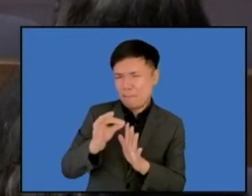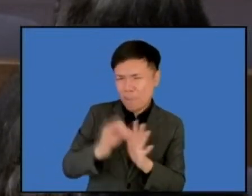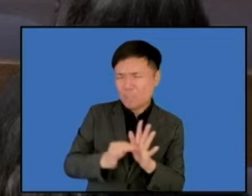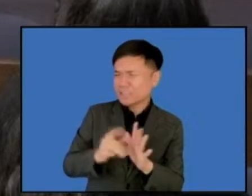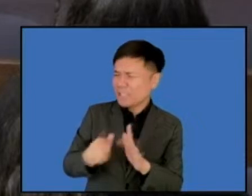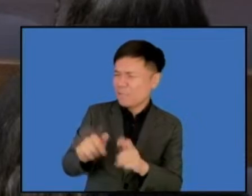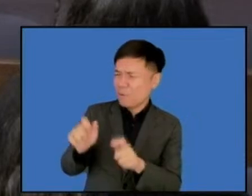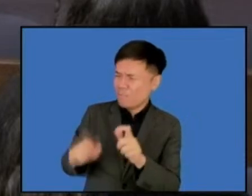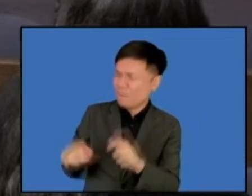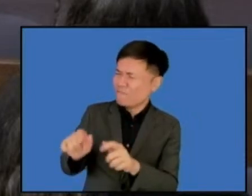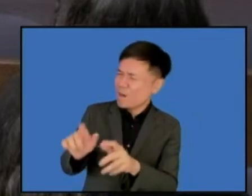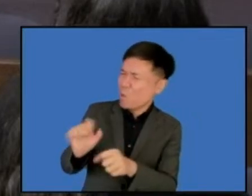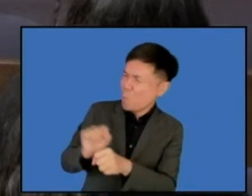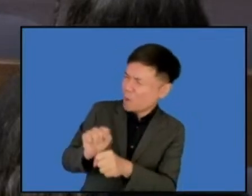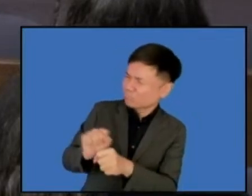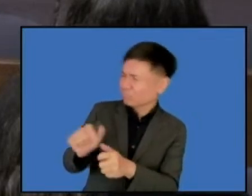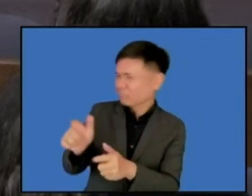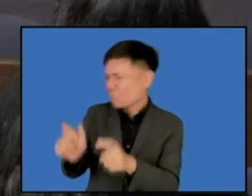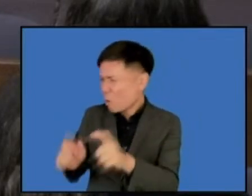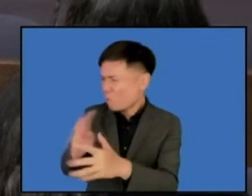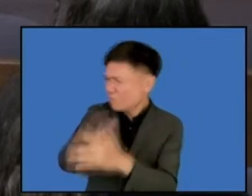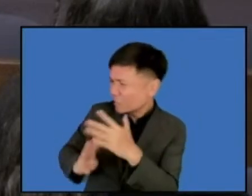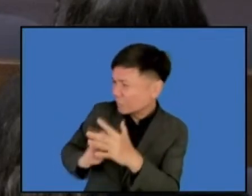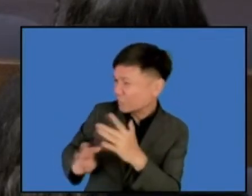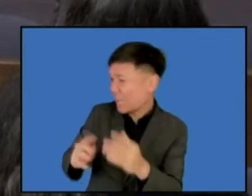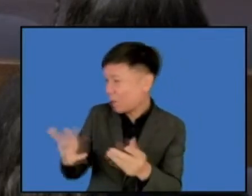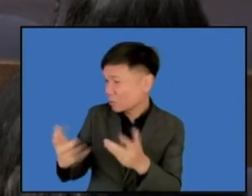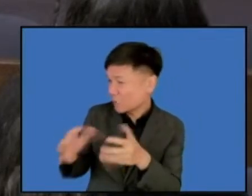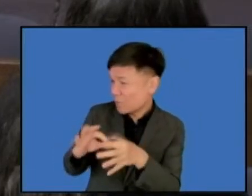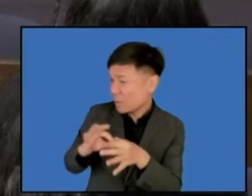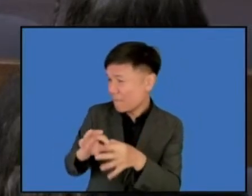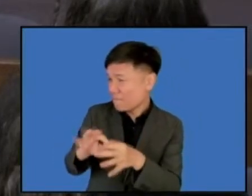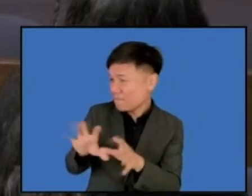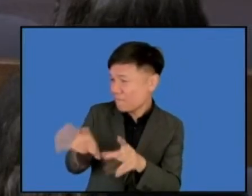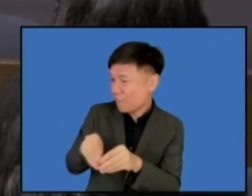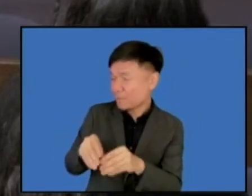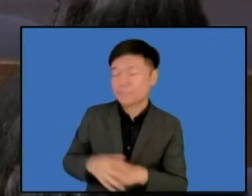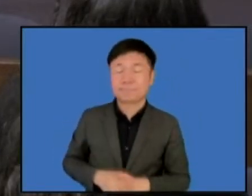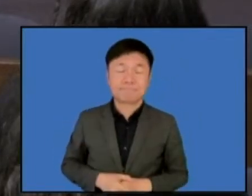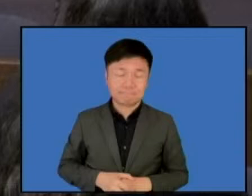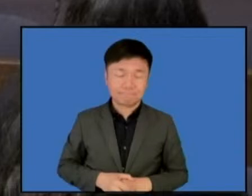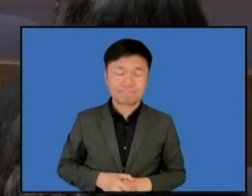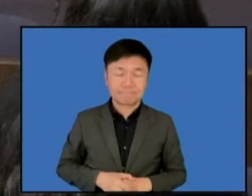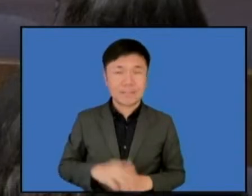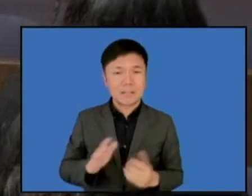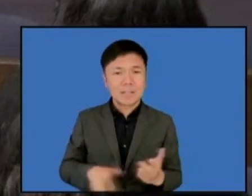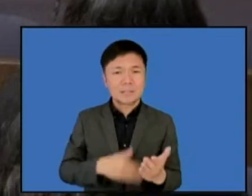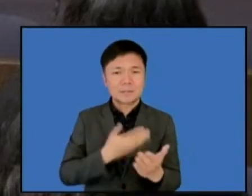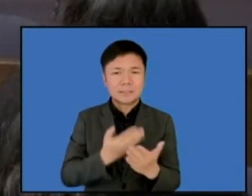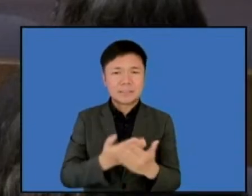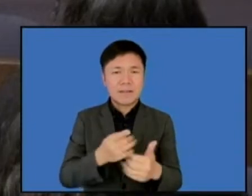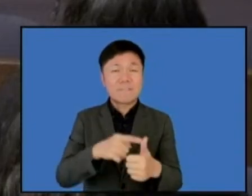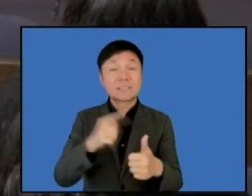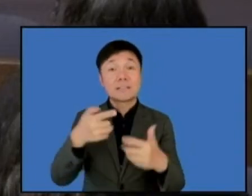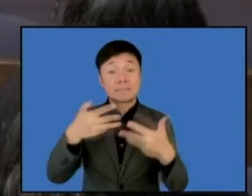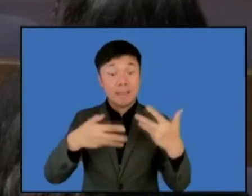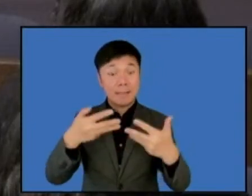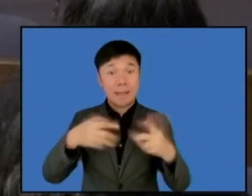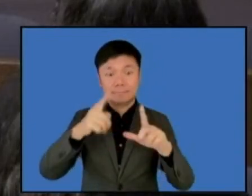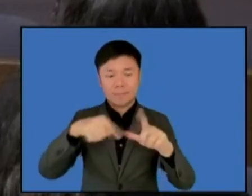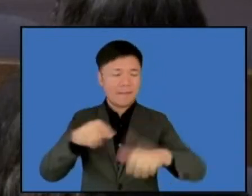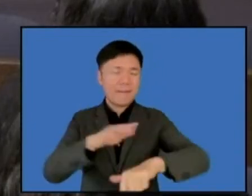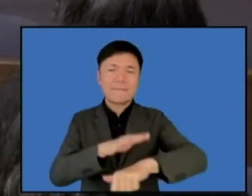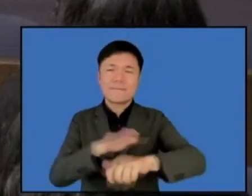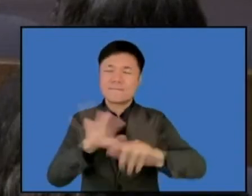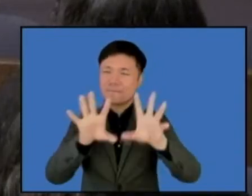workers and their families. We have the following recommendations. Integrate data disaggregation by ethnicity in data collection for states and